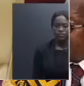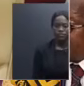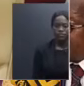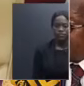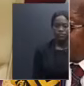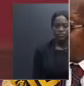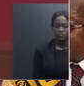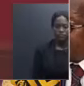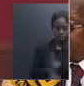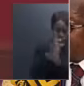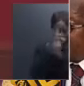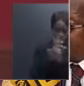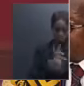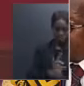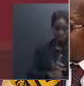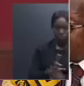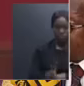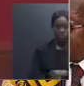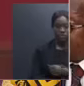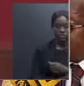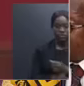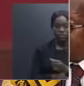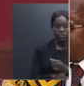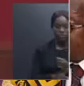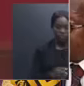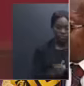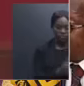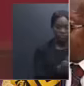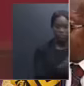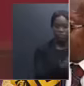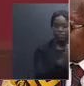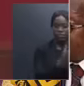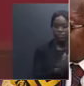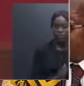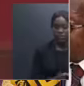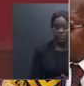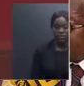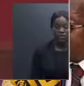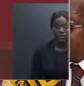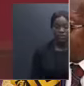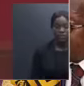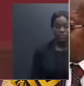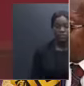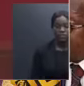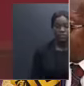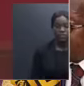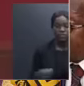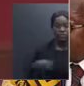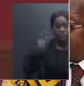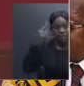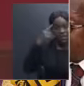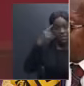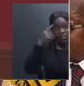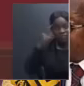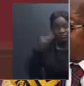Honorable Deputy Minority Leader. I think you are out of order.